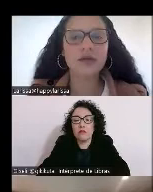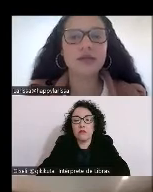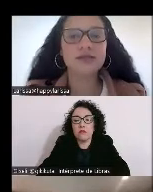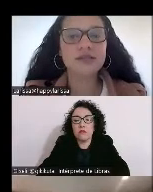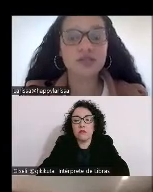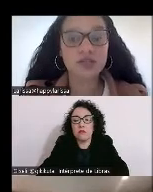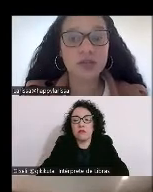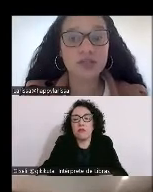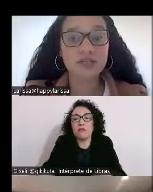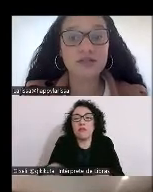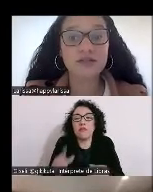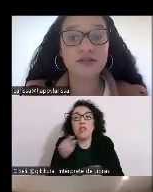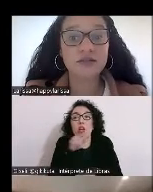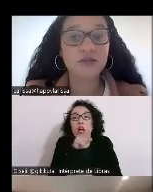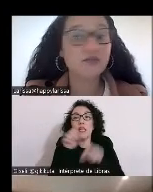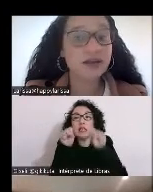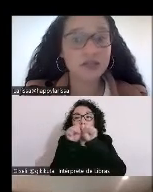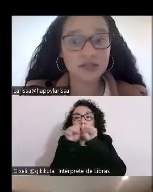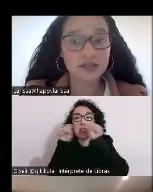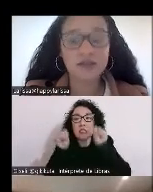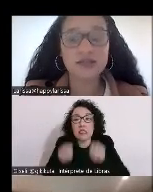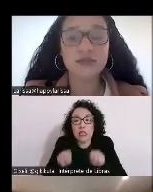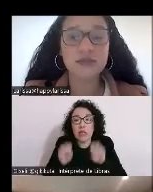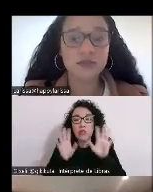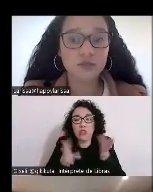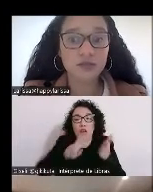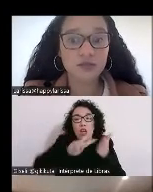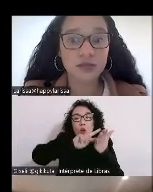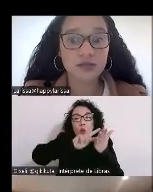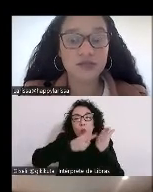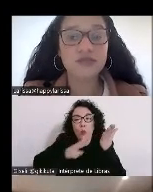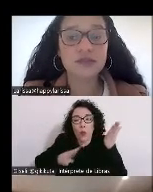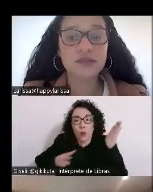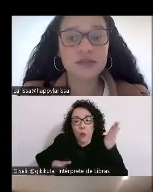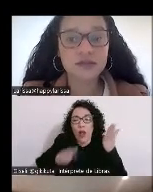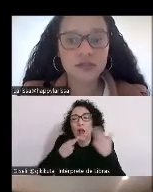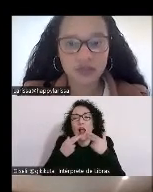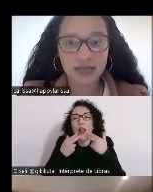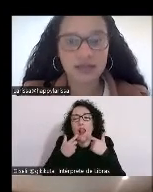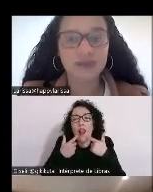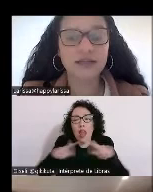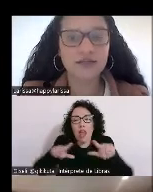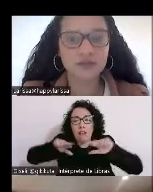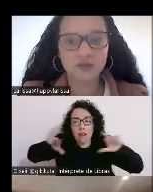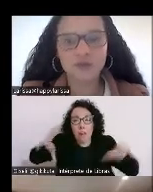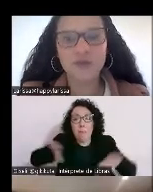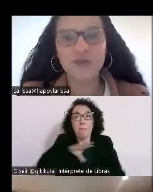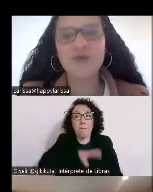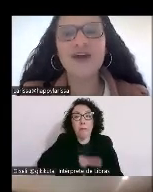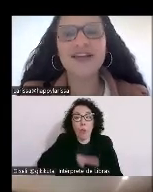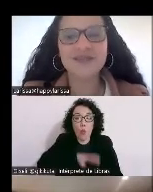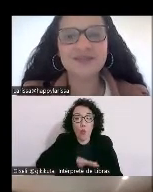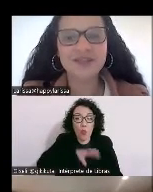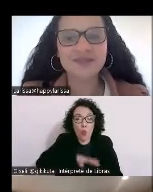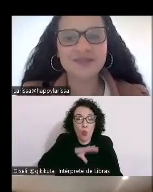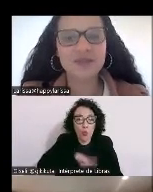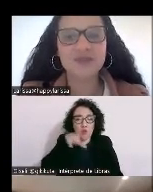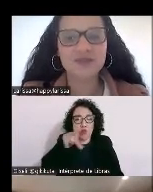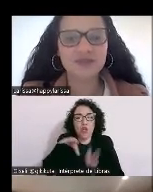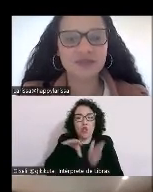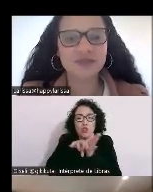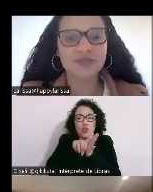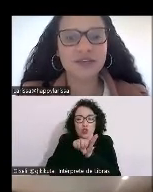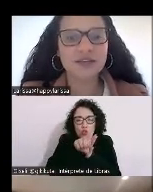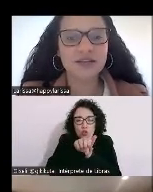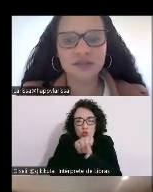então esse sistema já está traduzido em várias línguas, inclusive no português. Se você digitar lá no Google